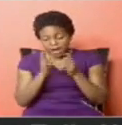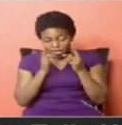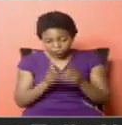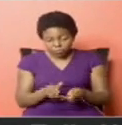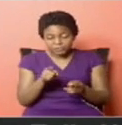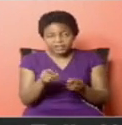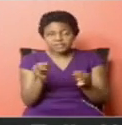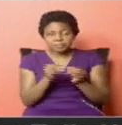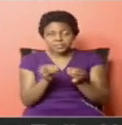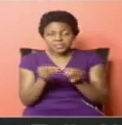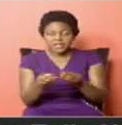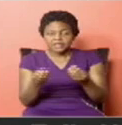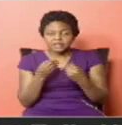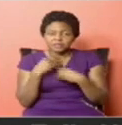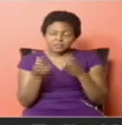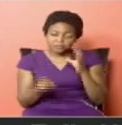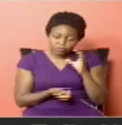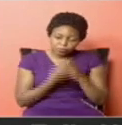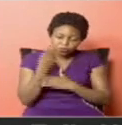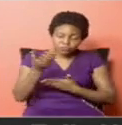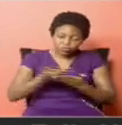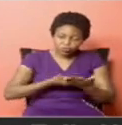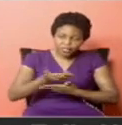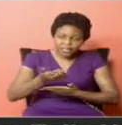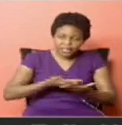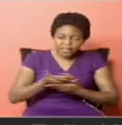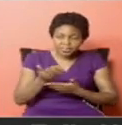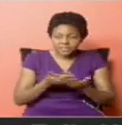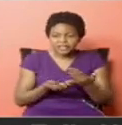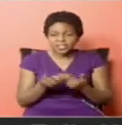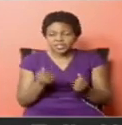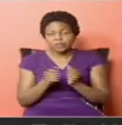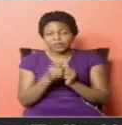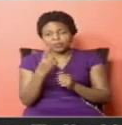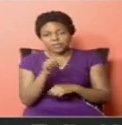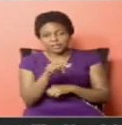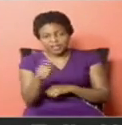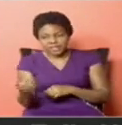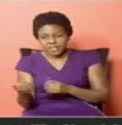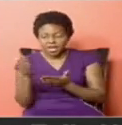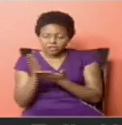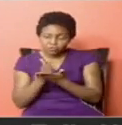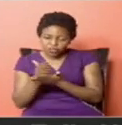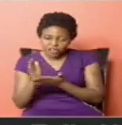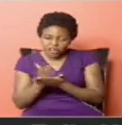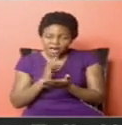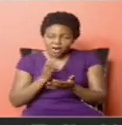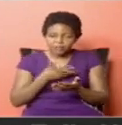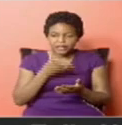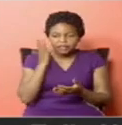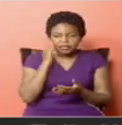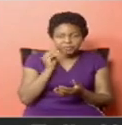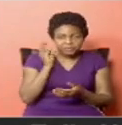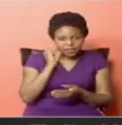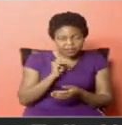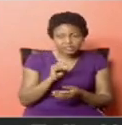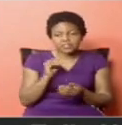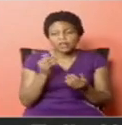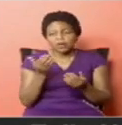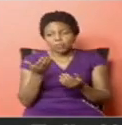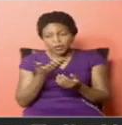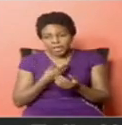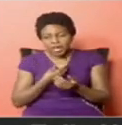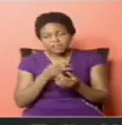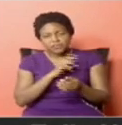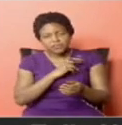us an opportunity to interact meaningfully with one another, to share our experiences. We have a vast lot. We have